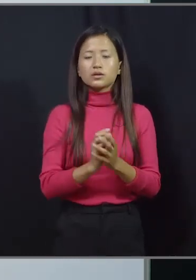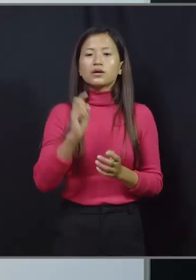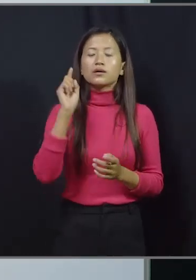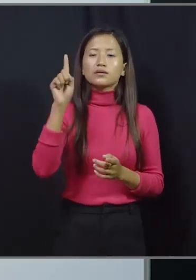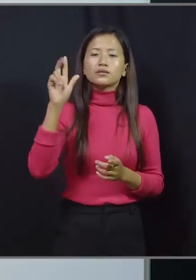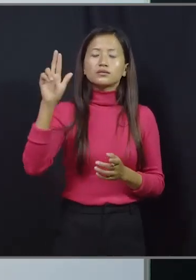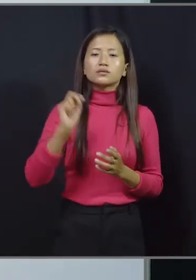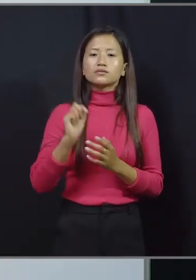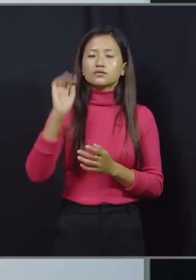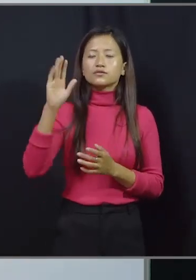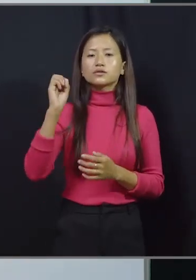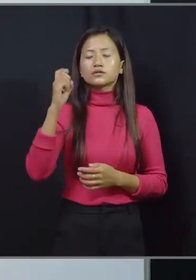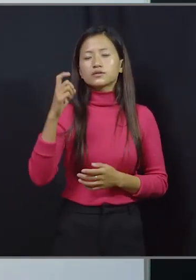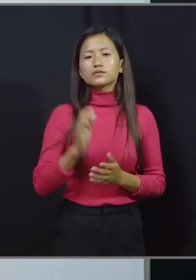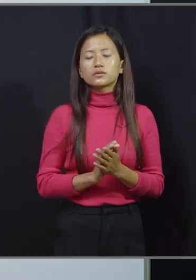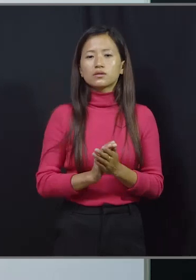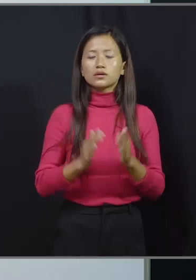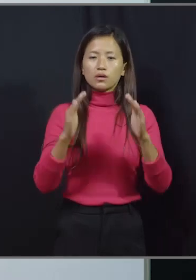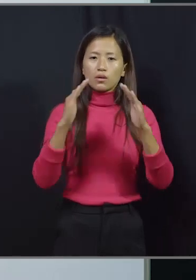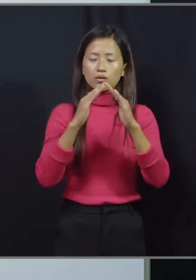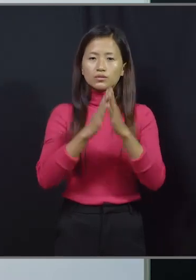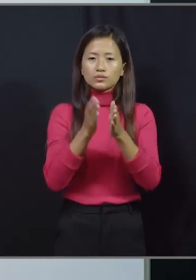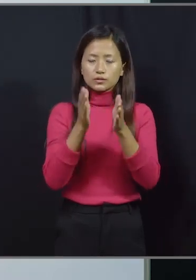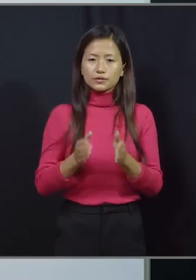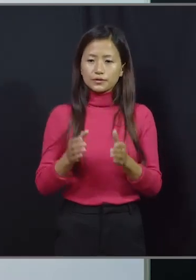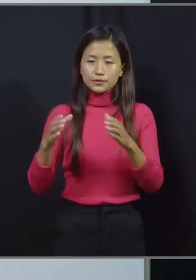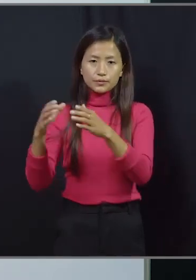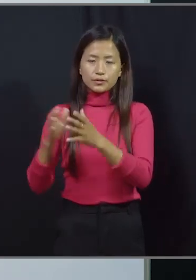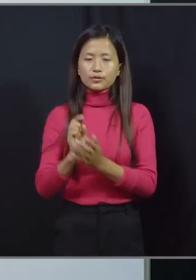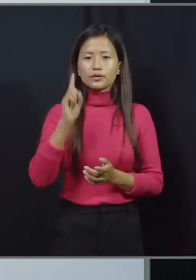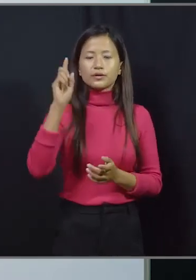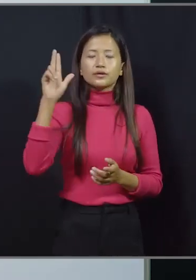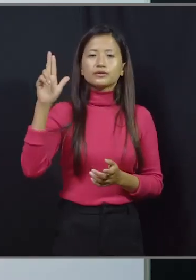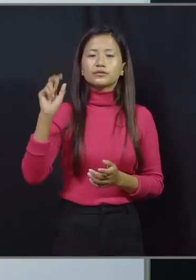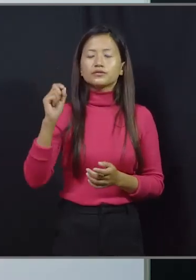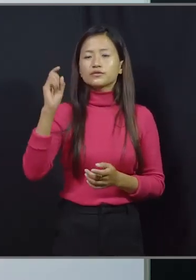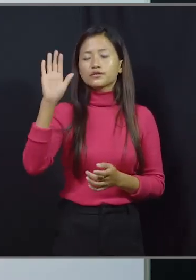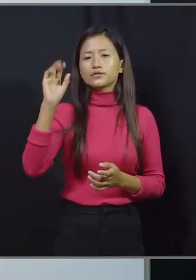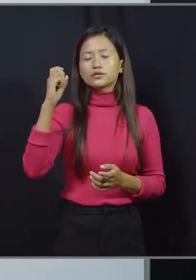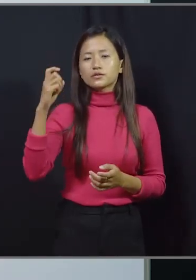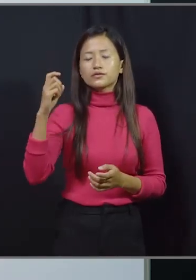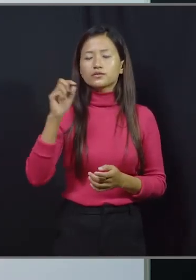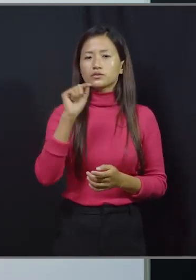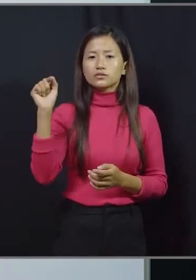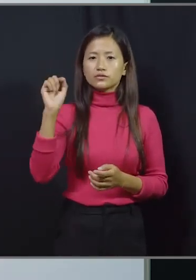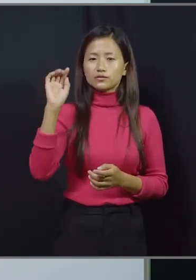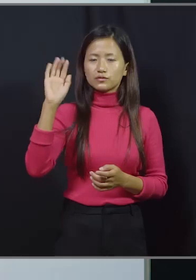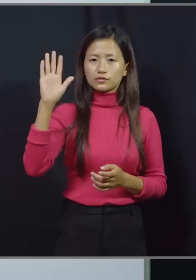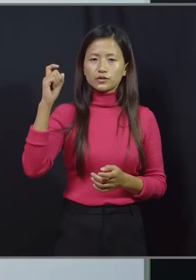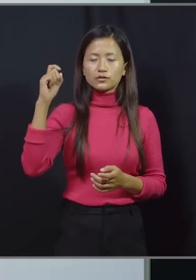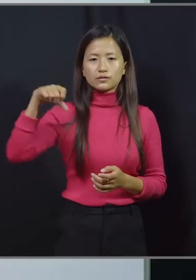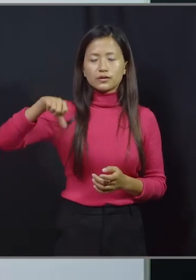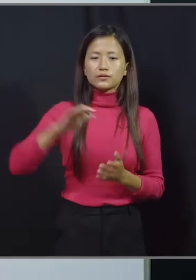1857. You will also find in the Home Department proceedings of 1857 to 59. You will also find the sources from